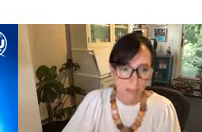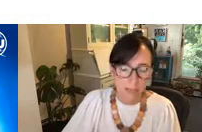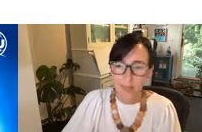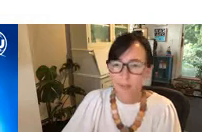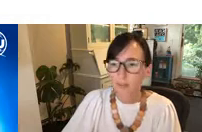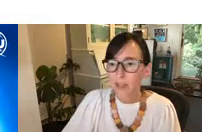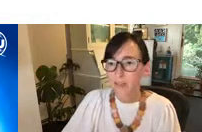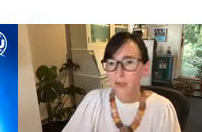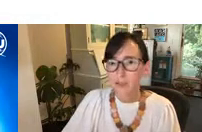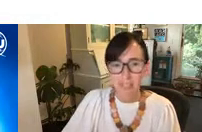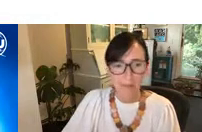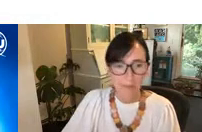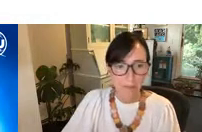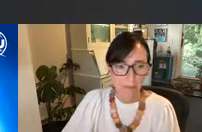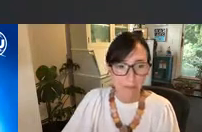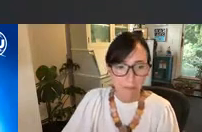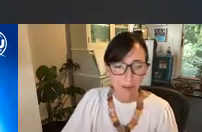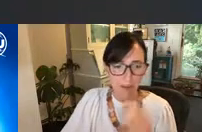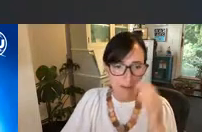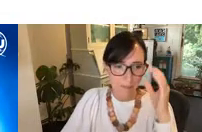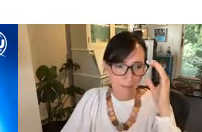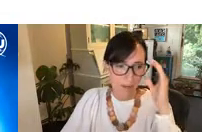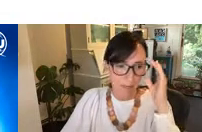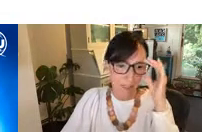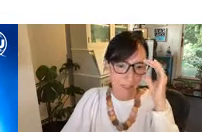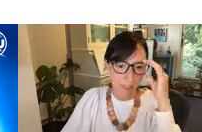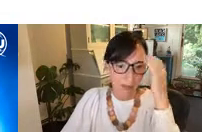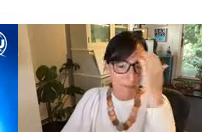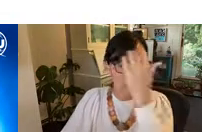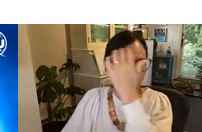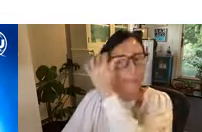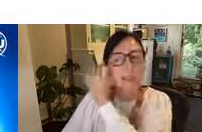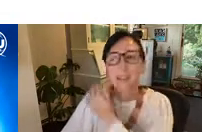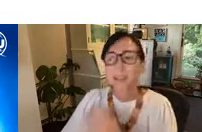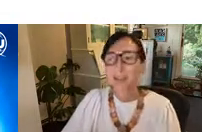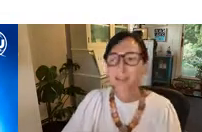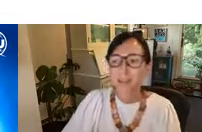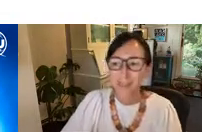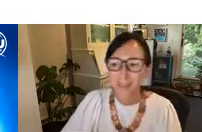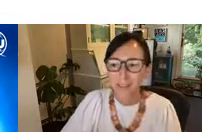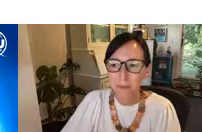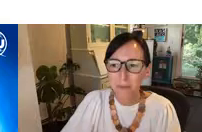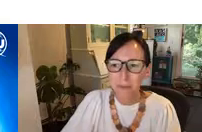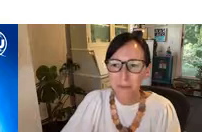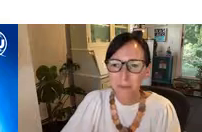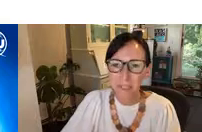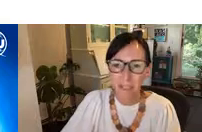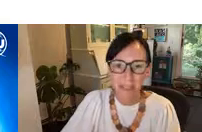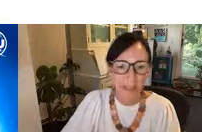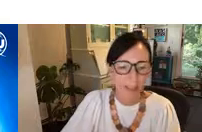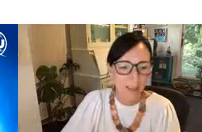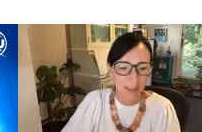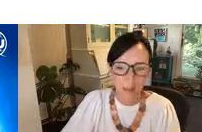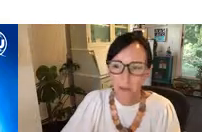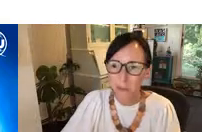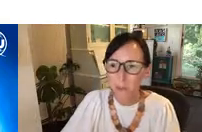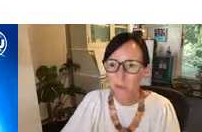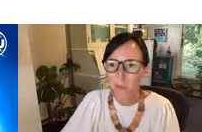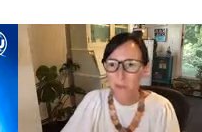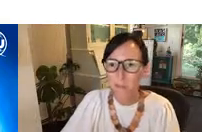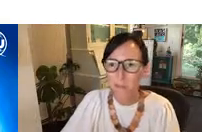awareness. That's all today from me. I'm going to stop and just ask my colleague Gopal Mitra if he'd like to add